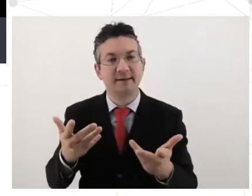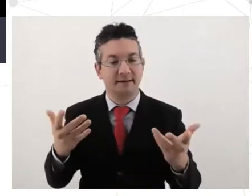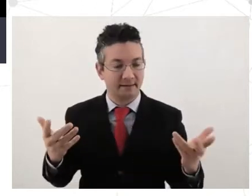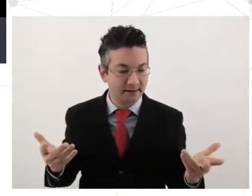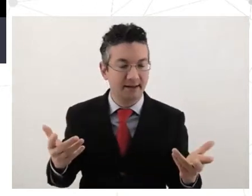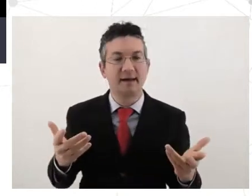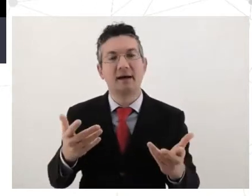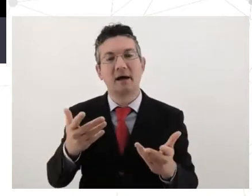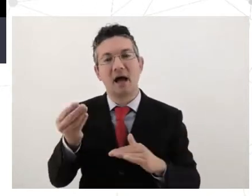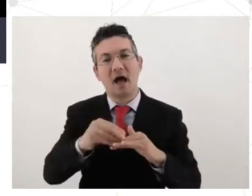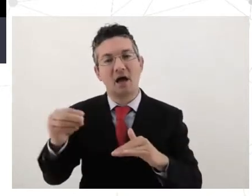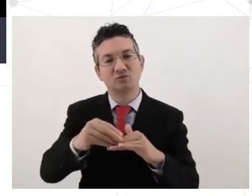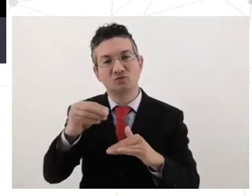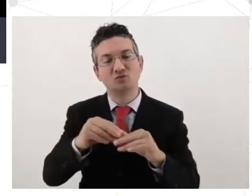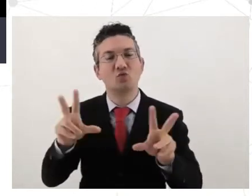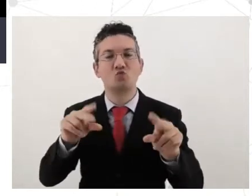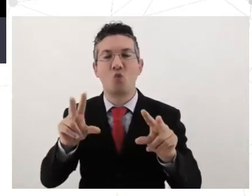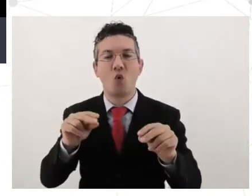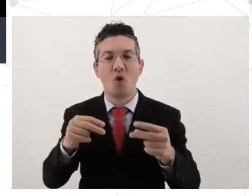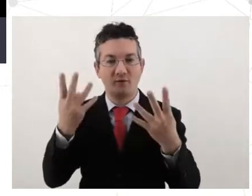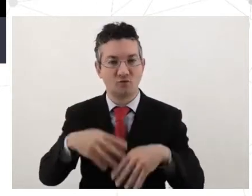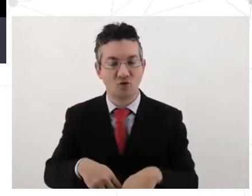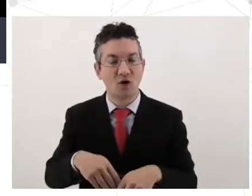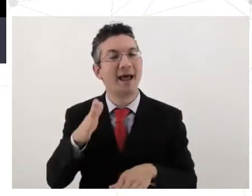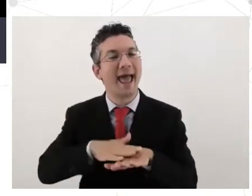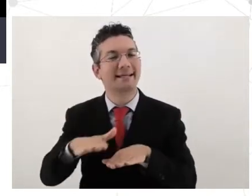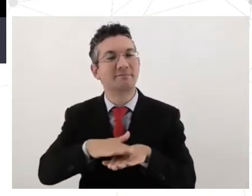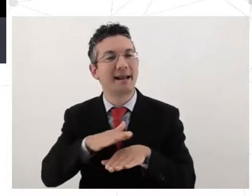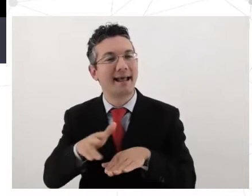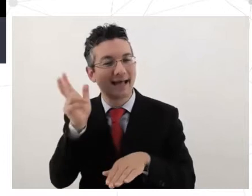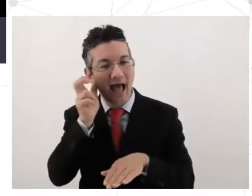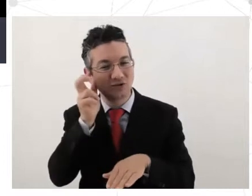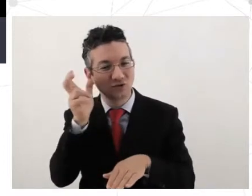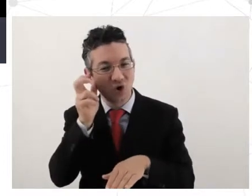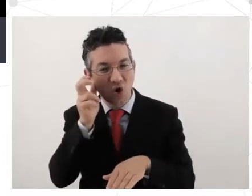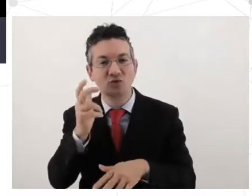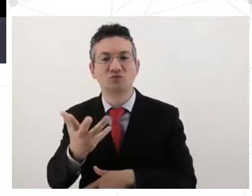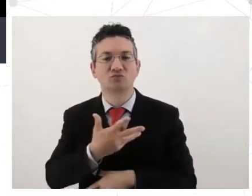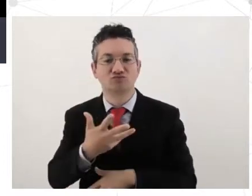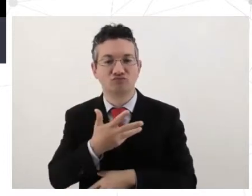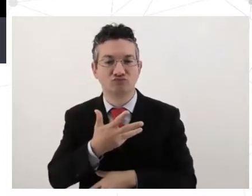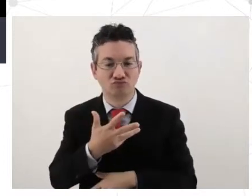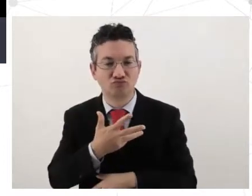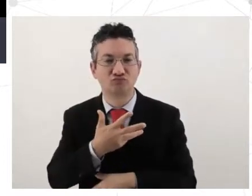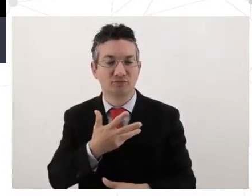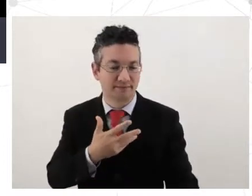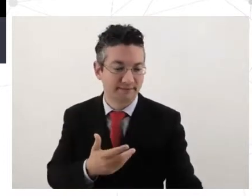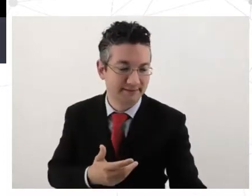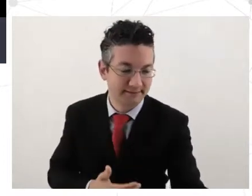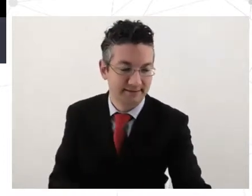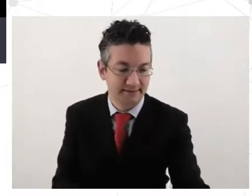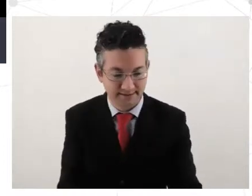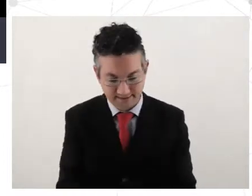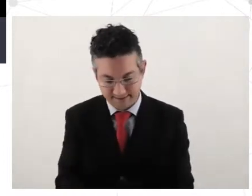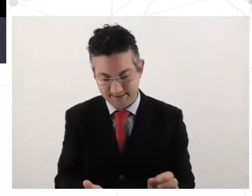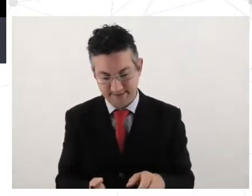And just released, in fact, and part of continuing our work to enrich Soundscape, version 3, we've